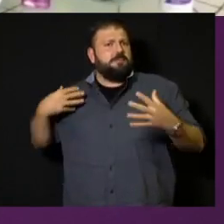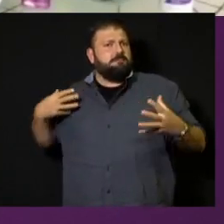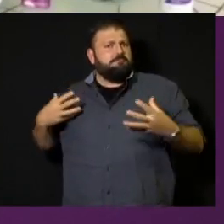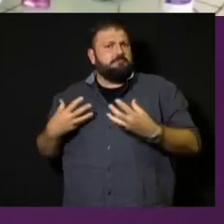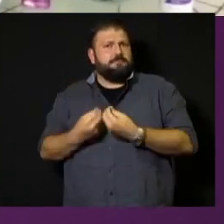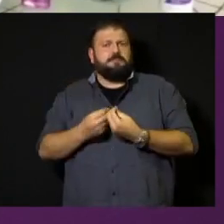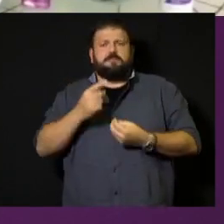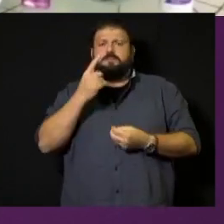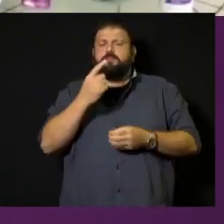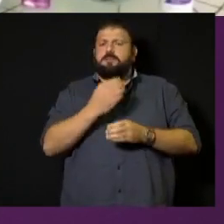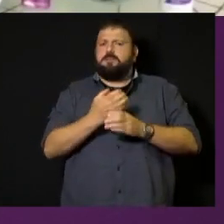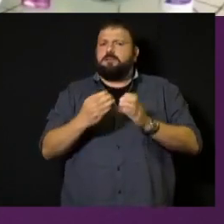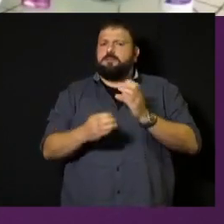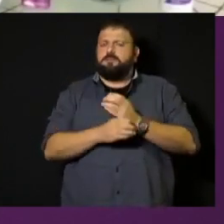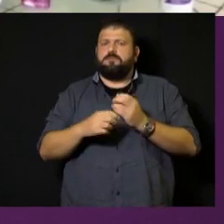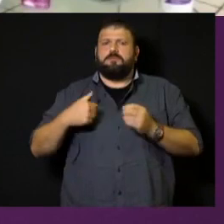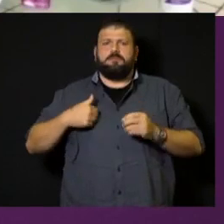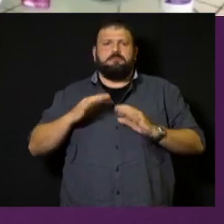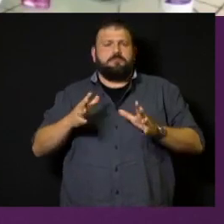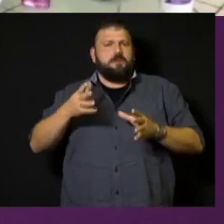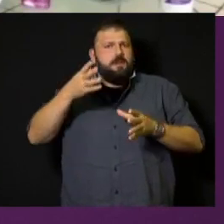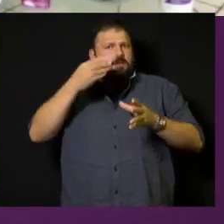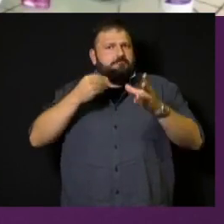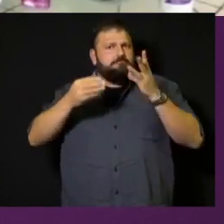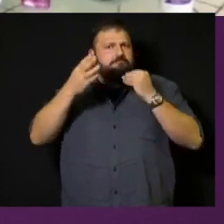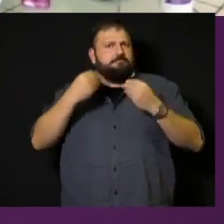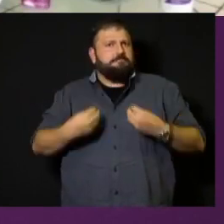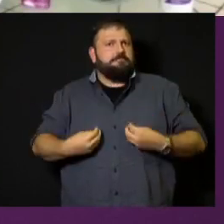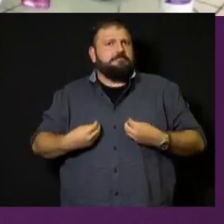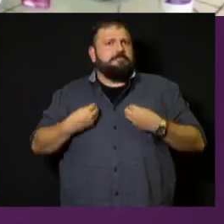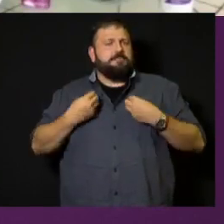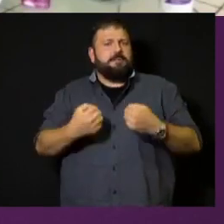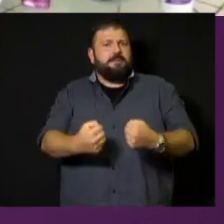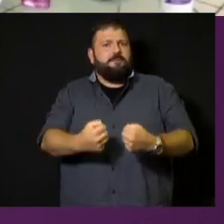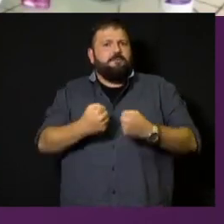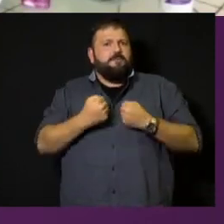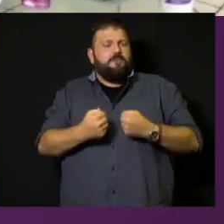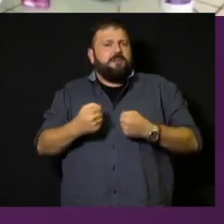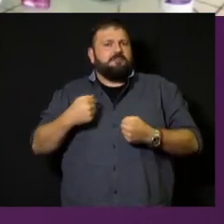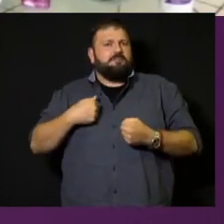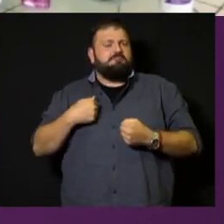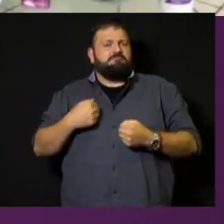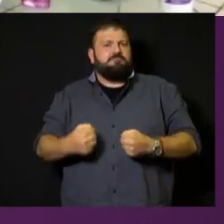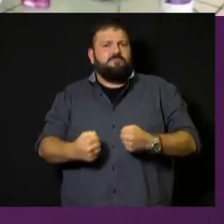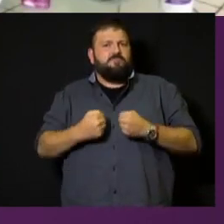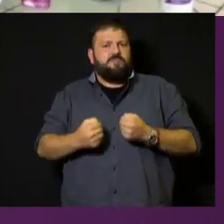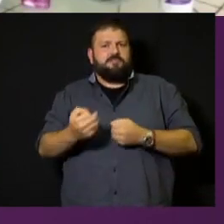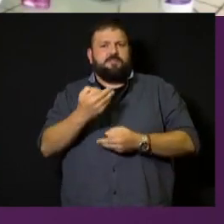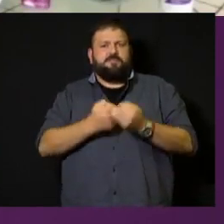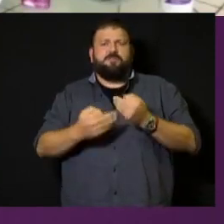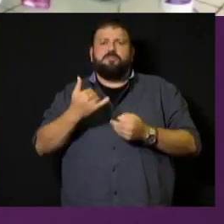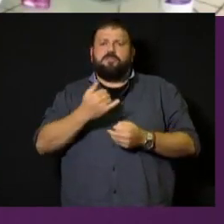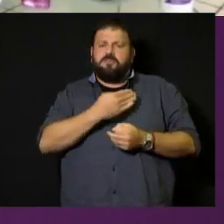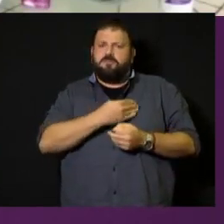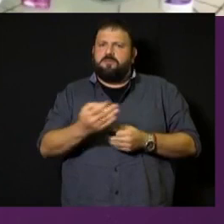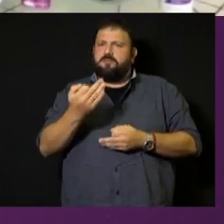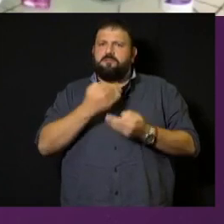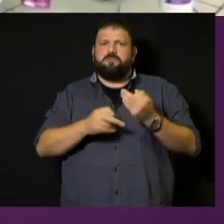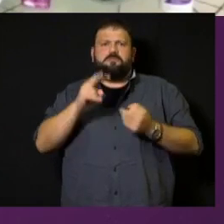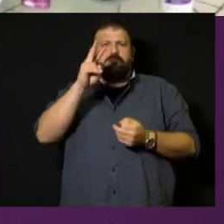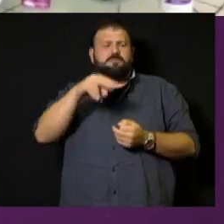I did Olympic row, and I think I learned in life is the power of will. I